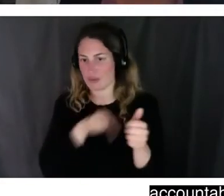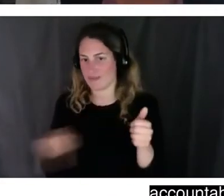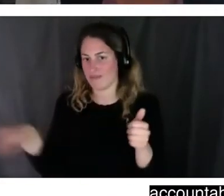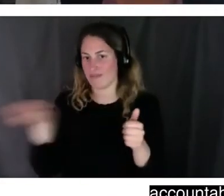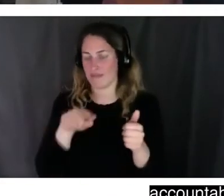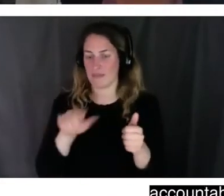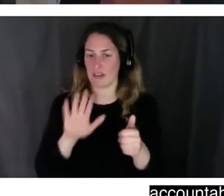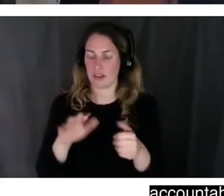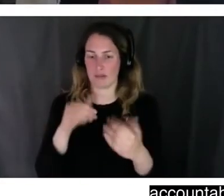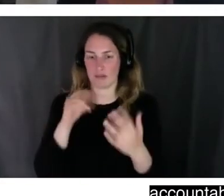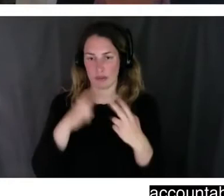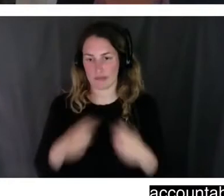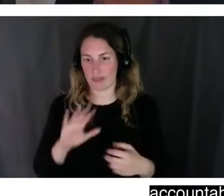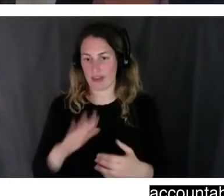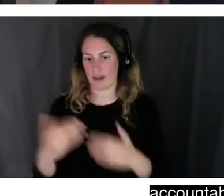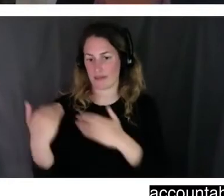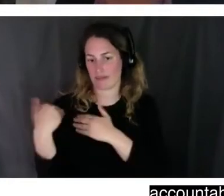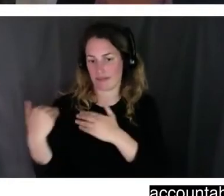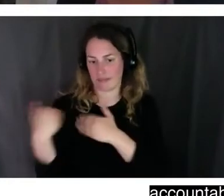responsibility?